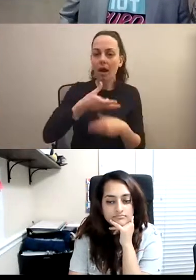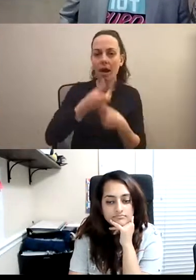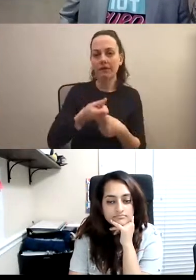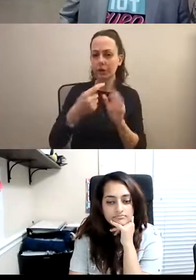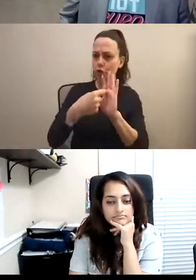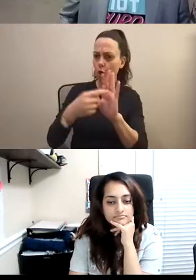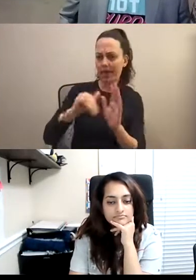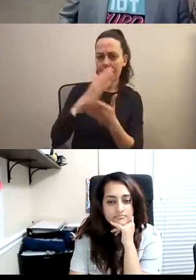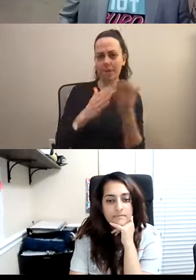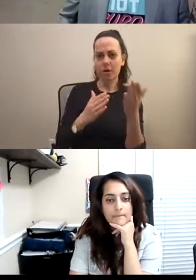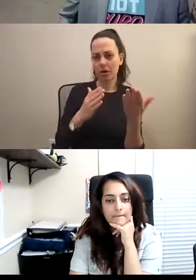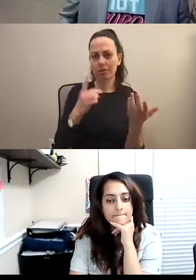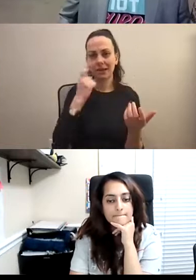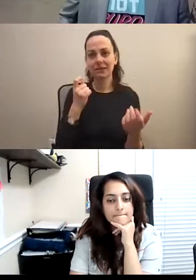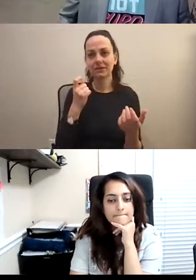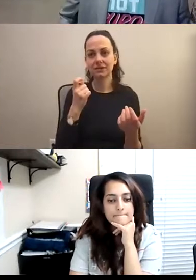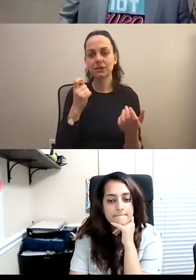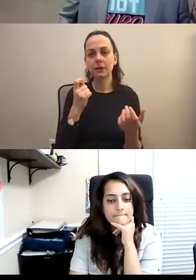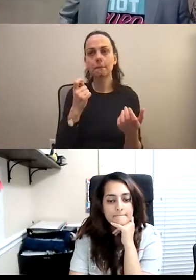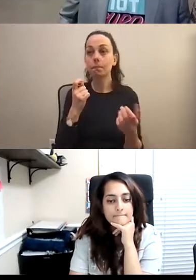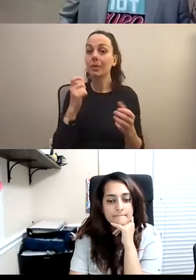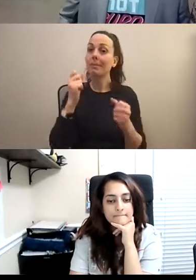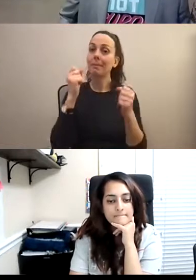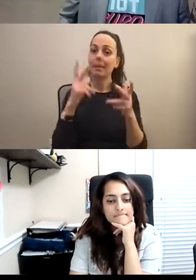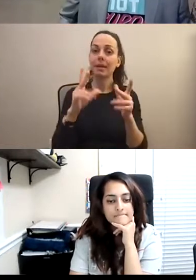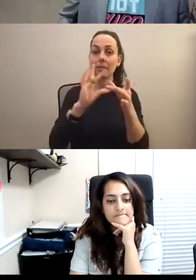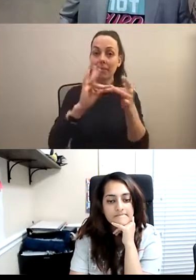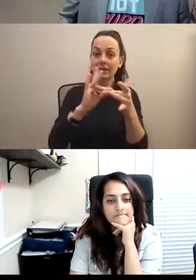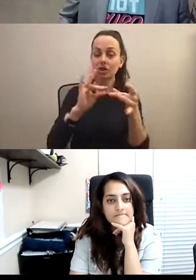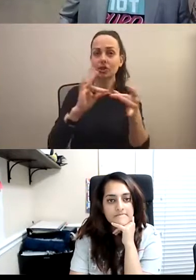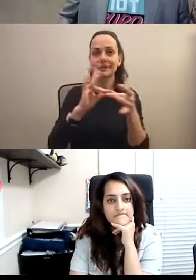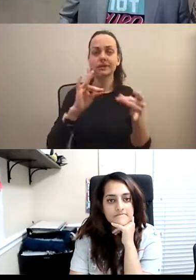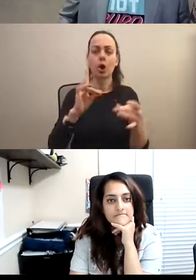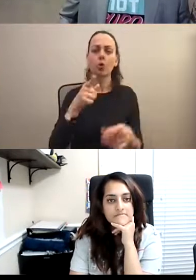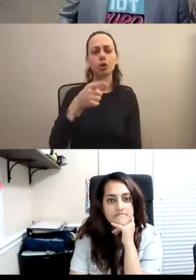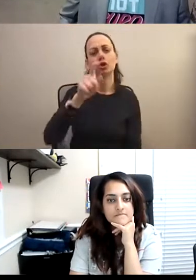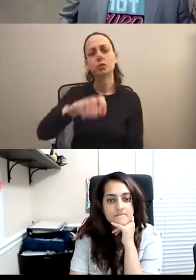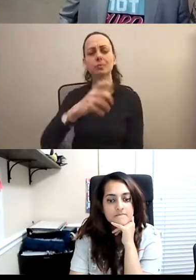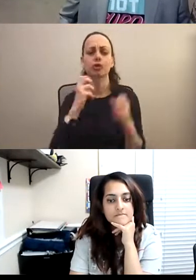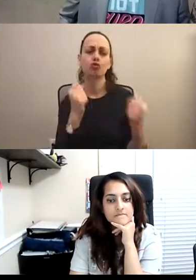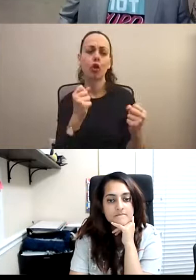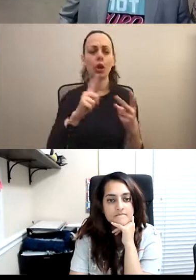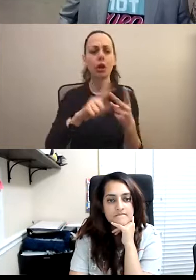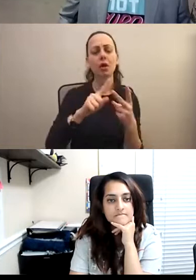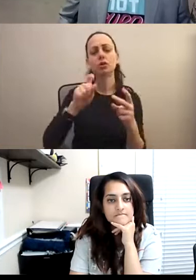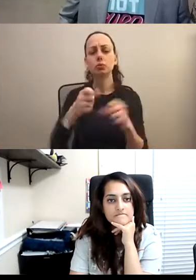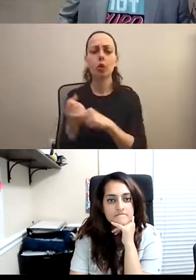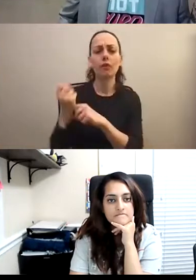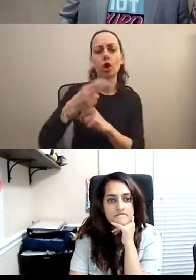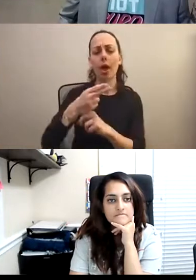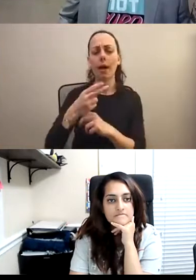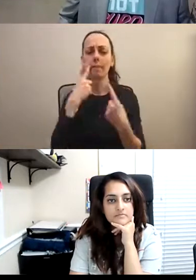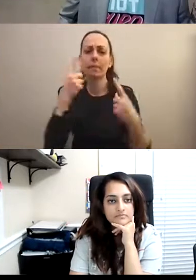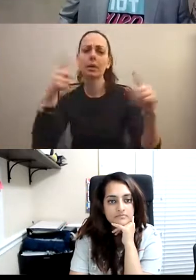important, because we've been given these messages of you're supposed to be strong, you're supposed to overcome, you're supposed to